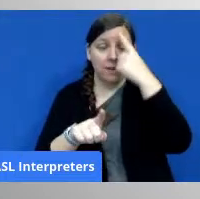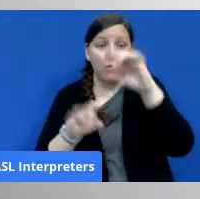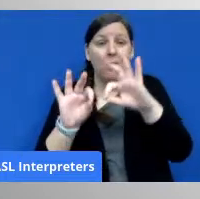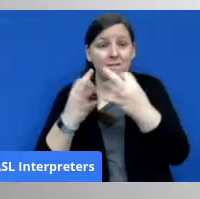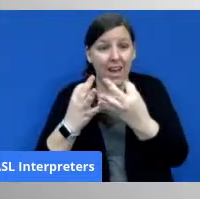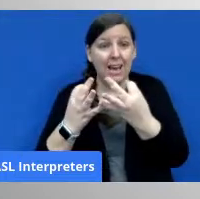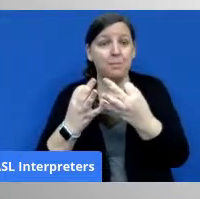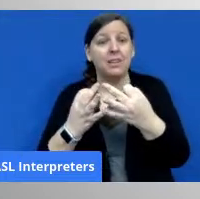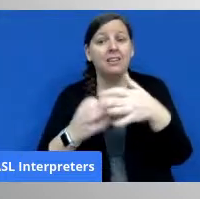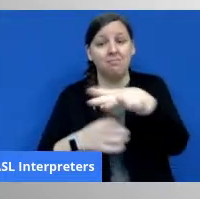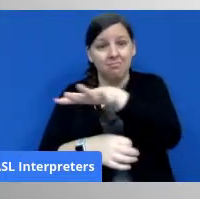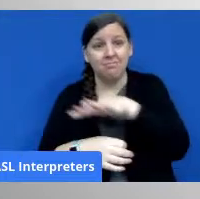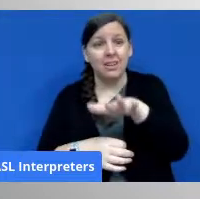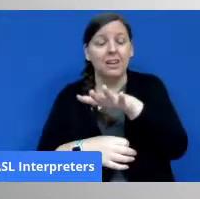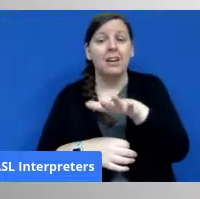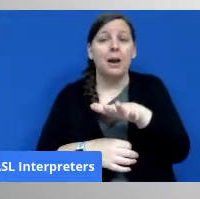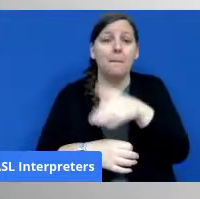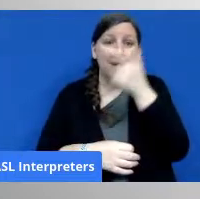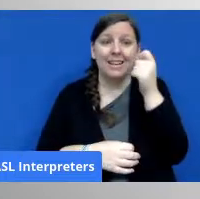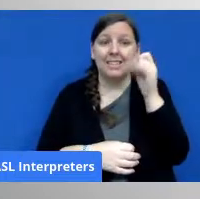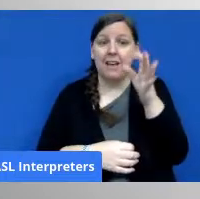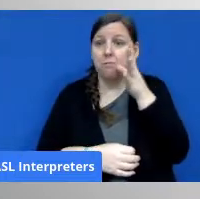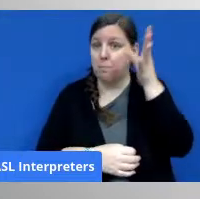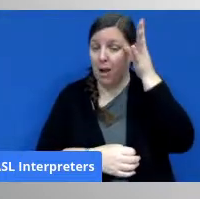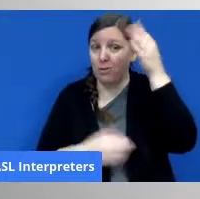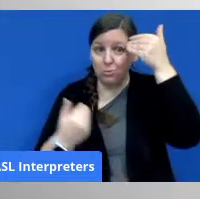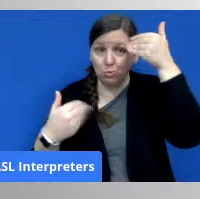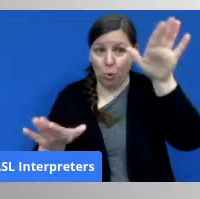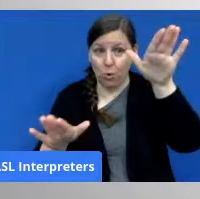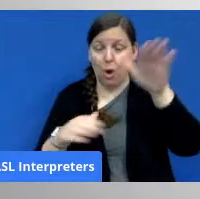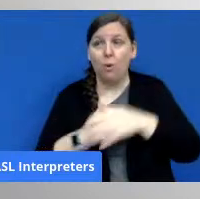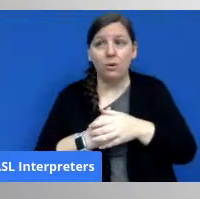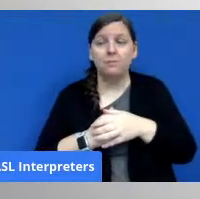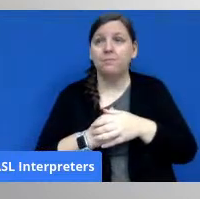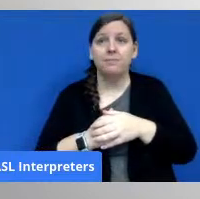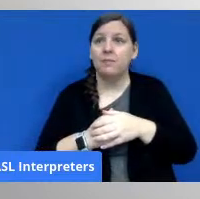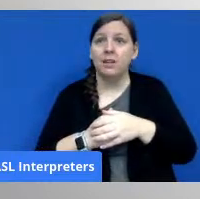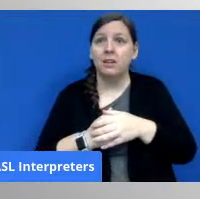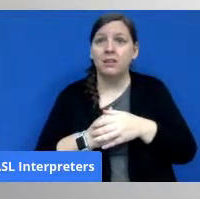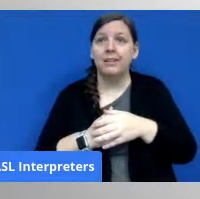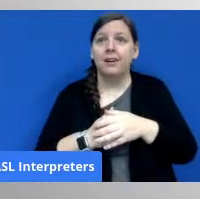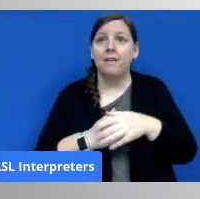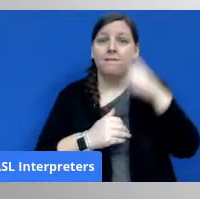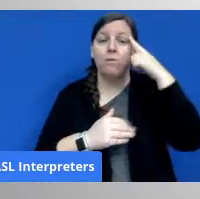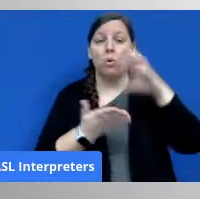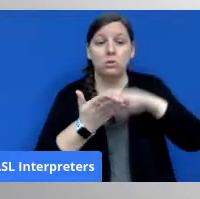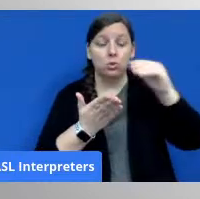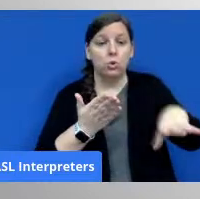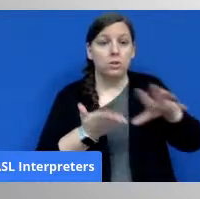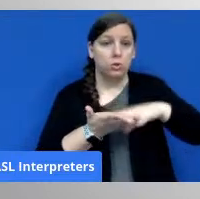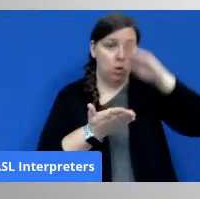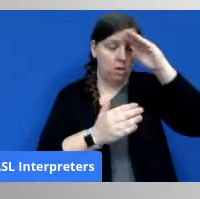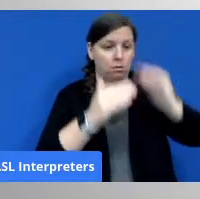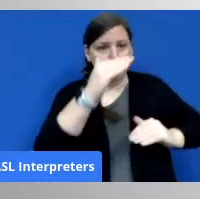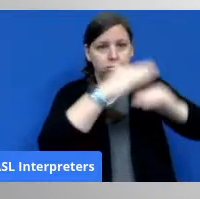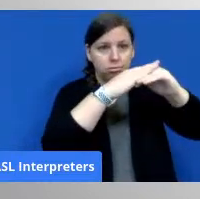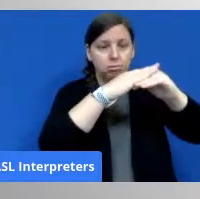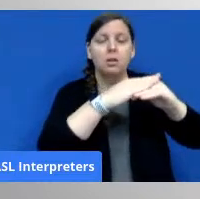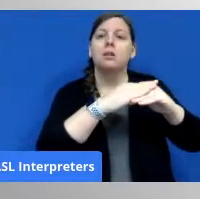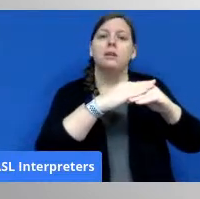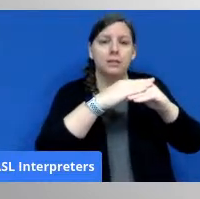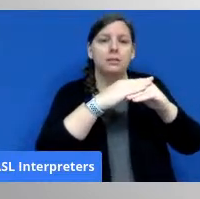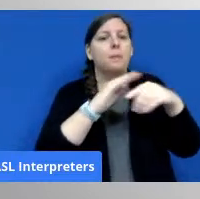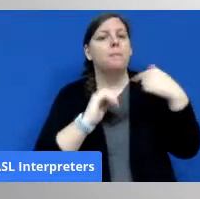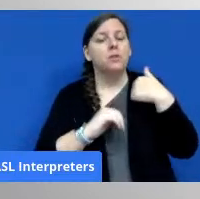right? Because if our parents don't know it, it's only going to go so far if our students are learning it. So it has to be a